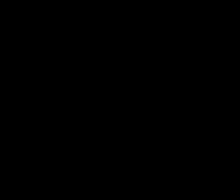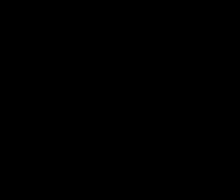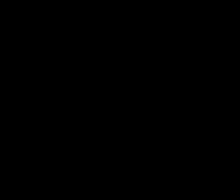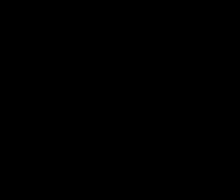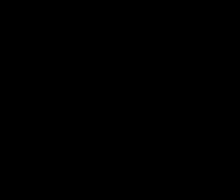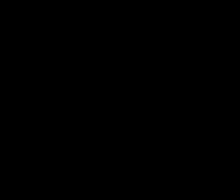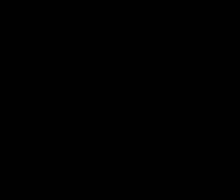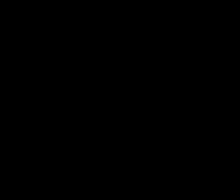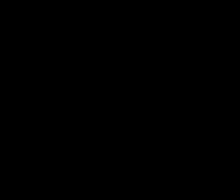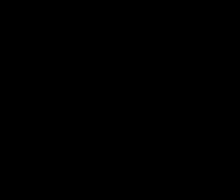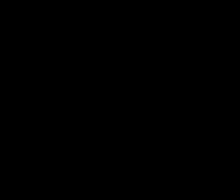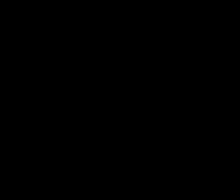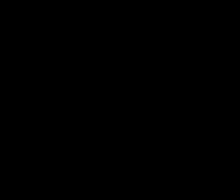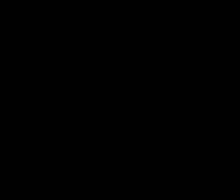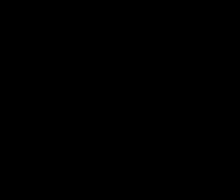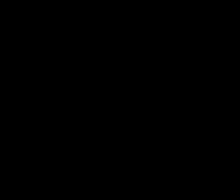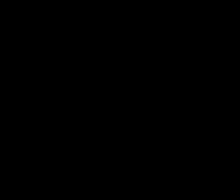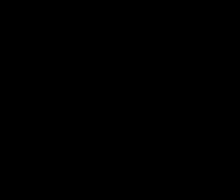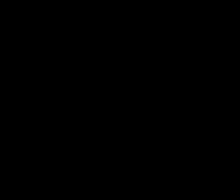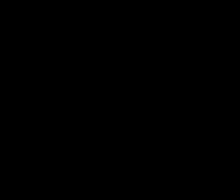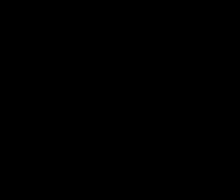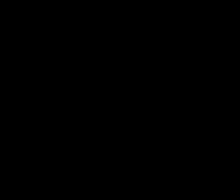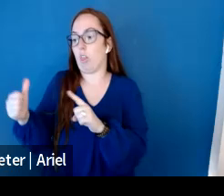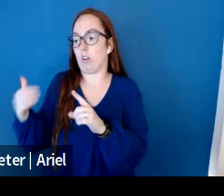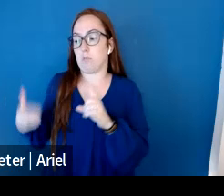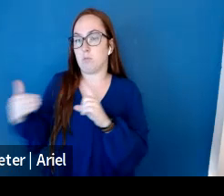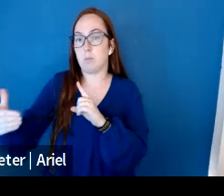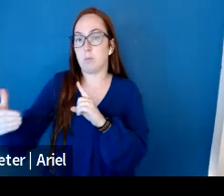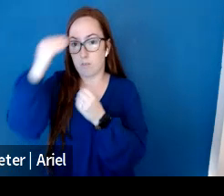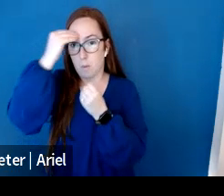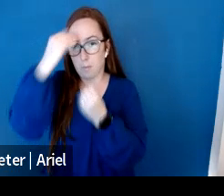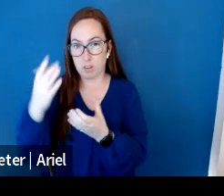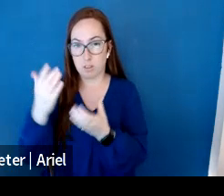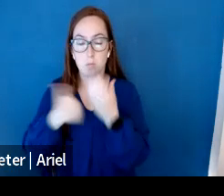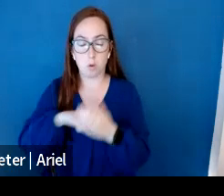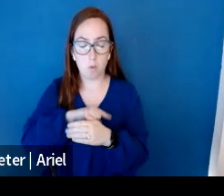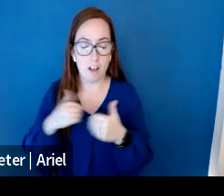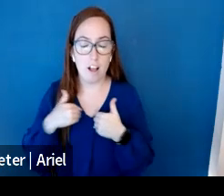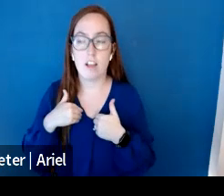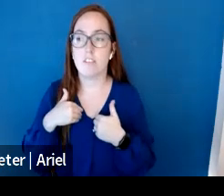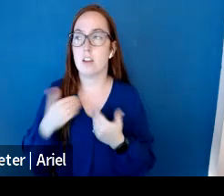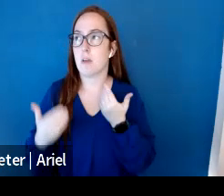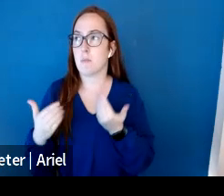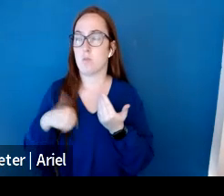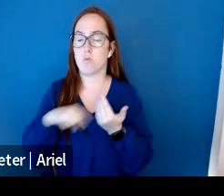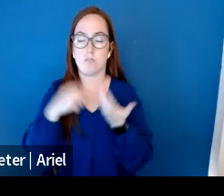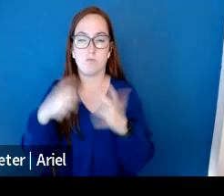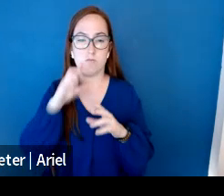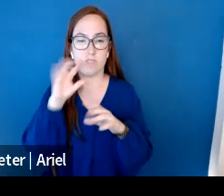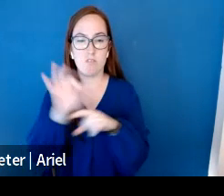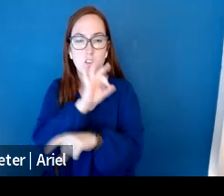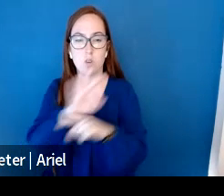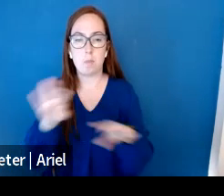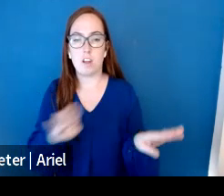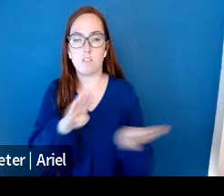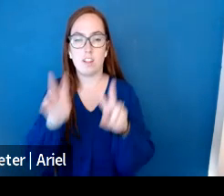information in concordance with other information that we may have. We may have done a functional behavioral assessment of the student as